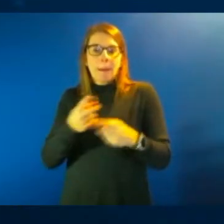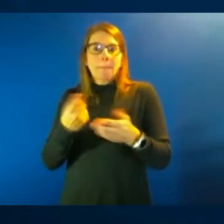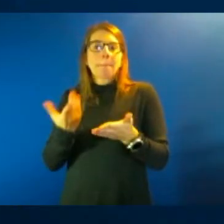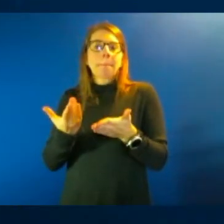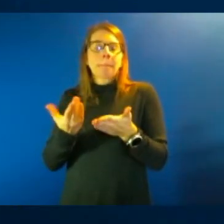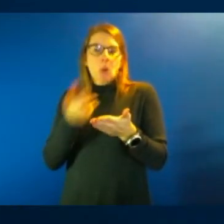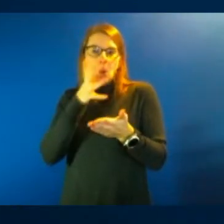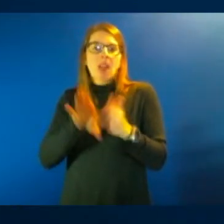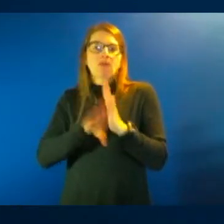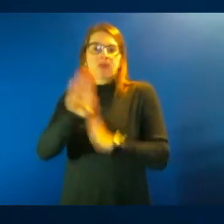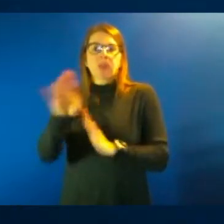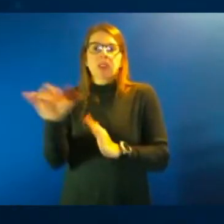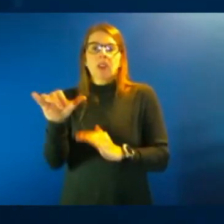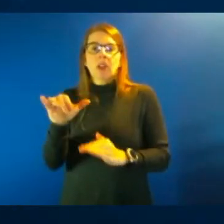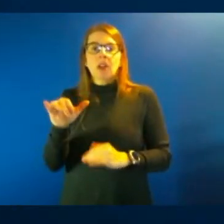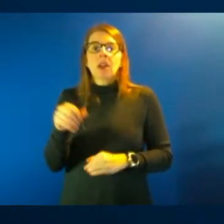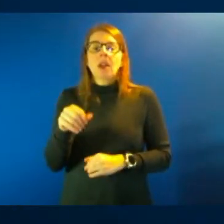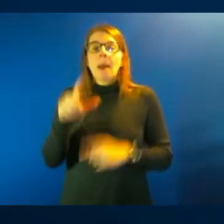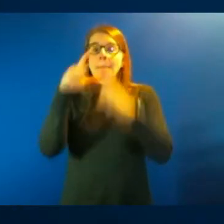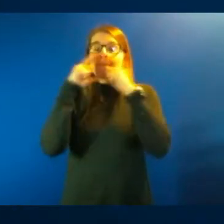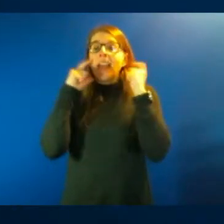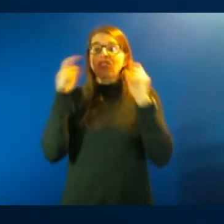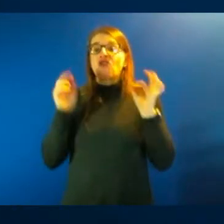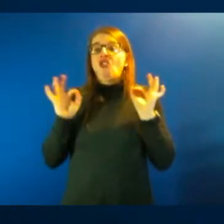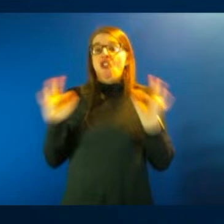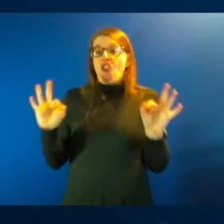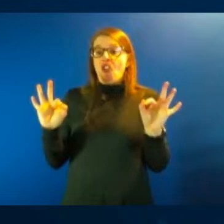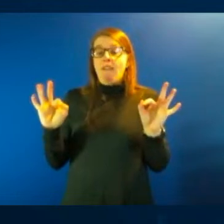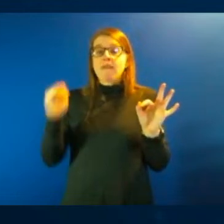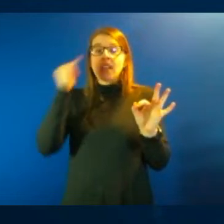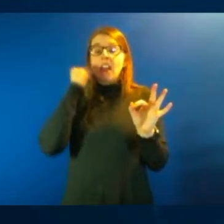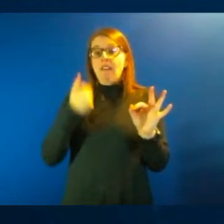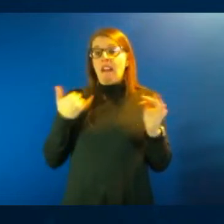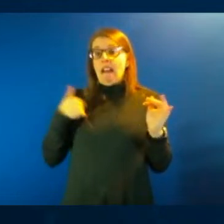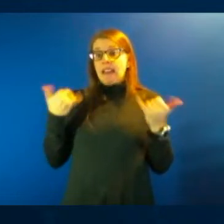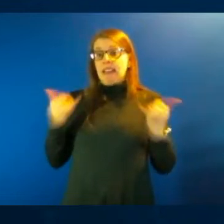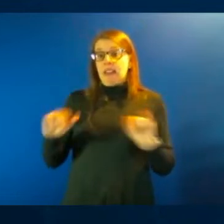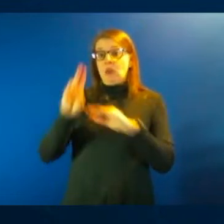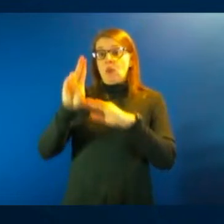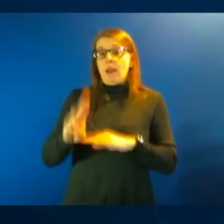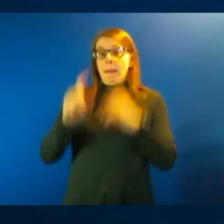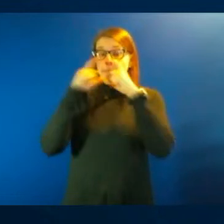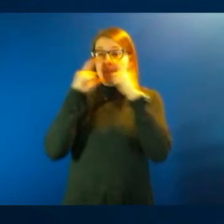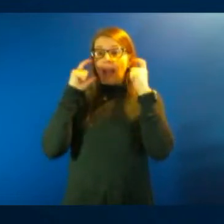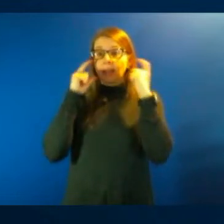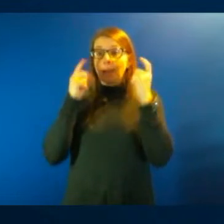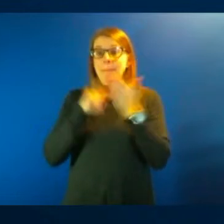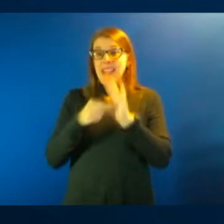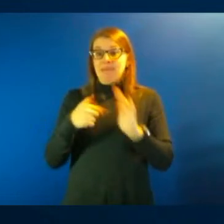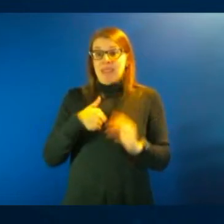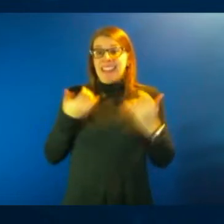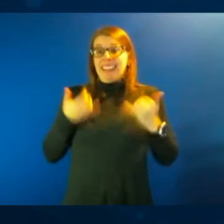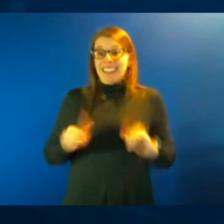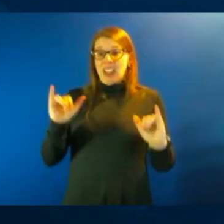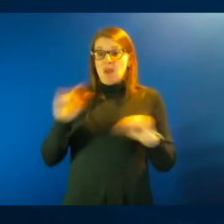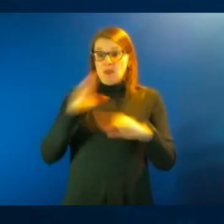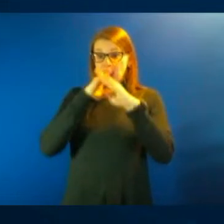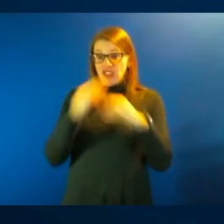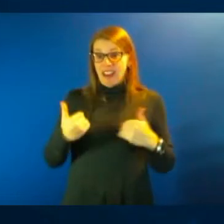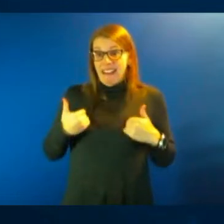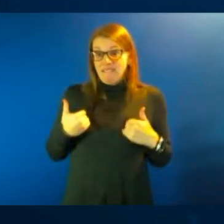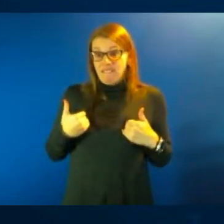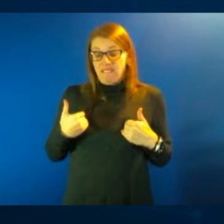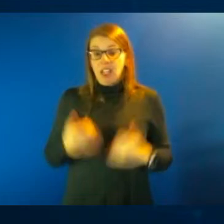week. Even with masks coming off, if I still wear a mask, do I still have some protection? Yeah, actually, this